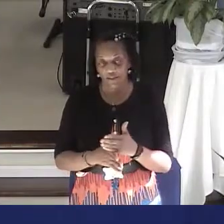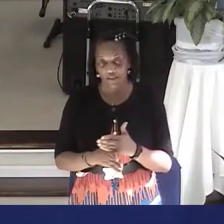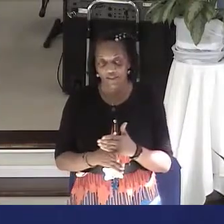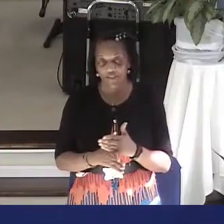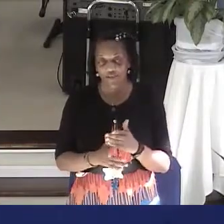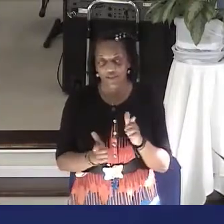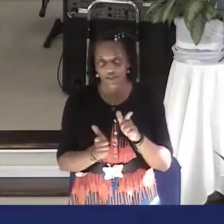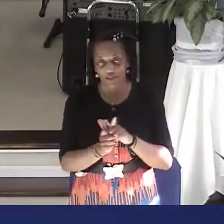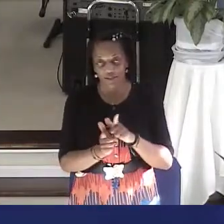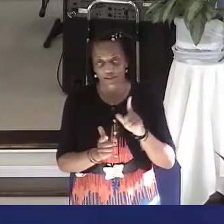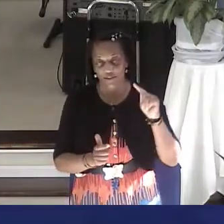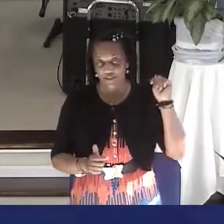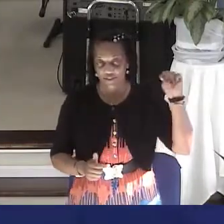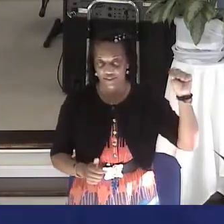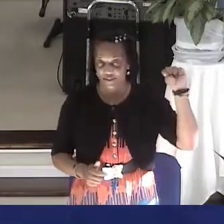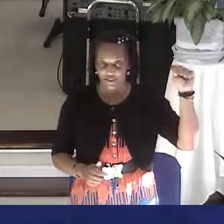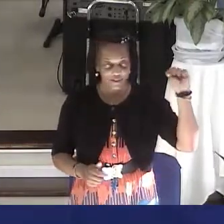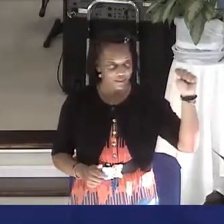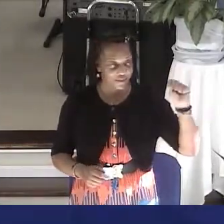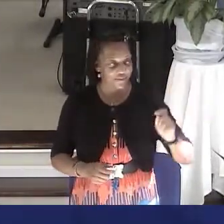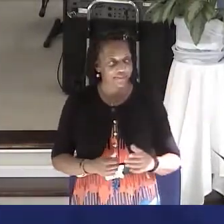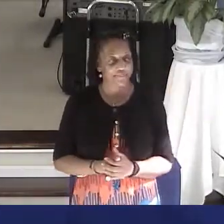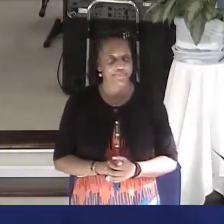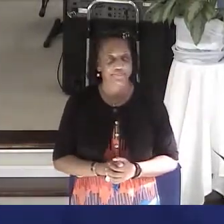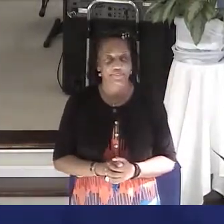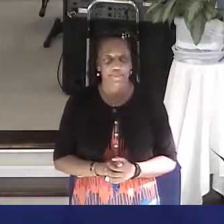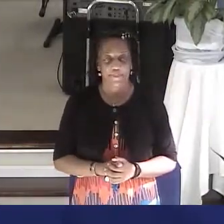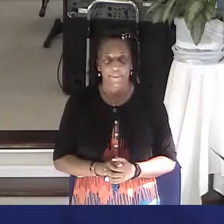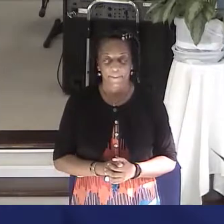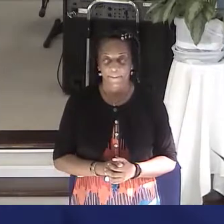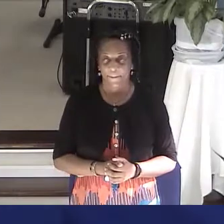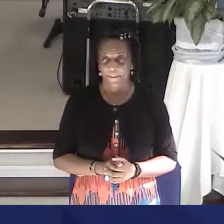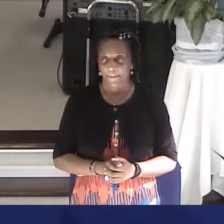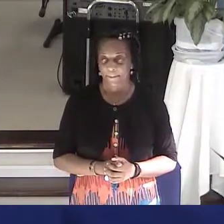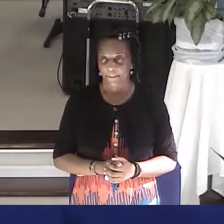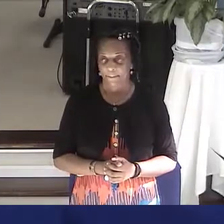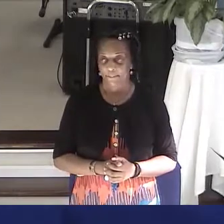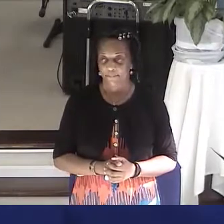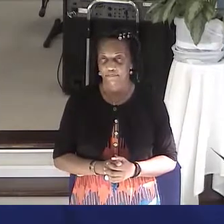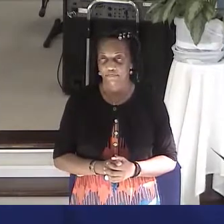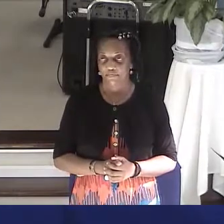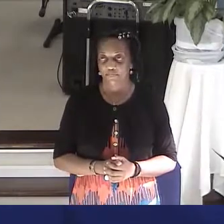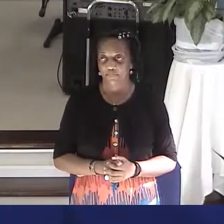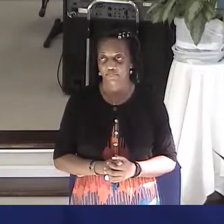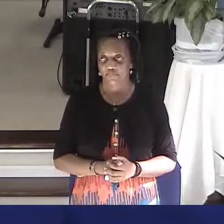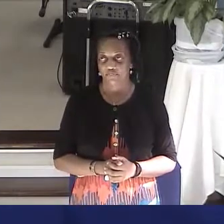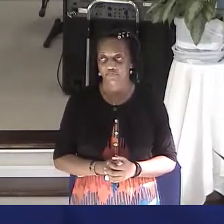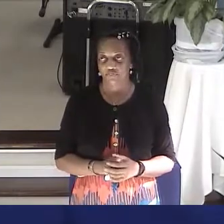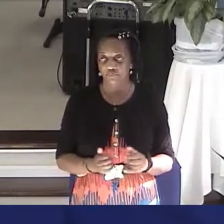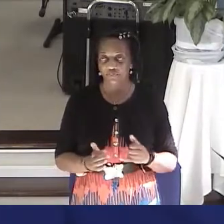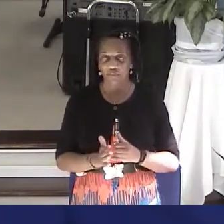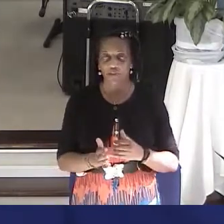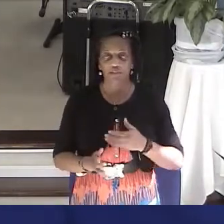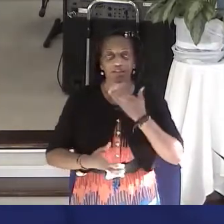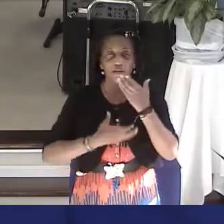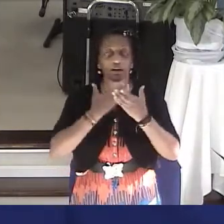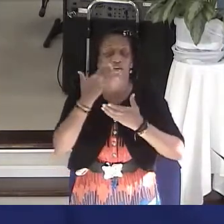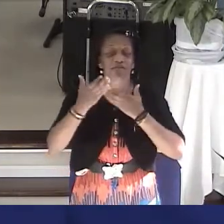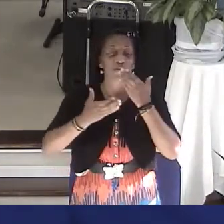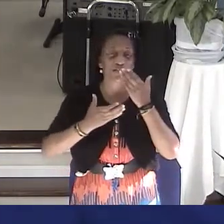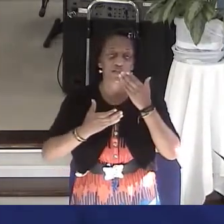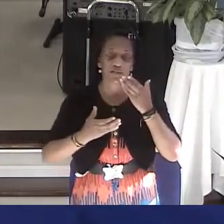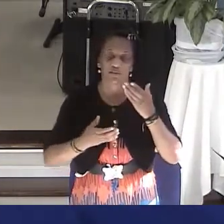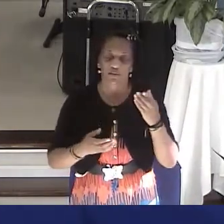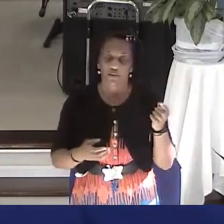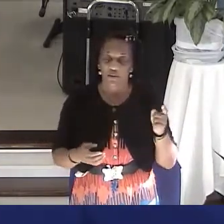lifetime, but I'll share a brief part of it. And I guess it's more of a confession. When we just went online, when COVID